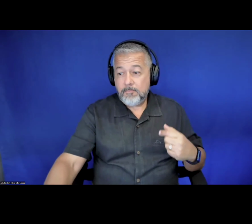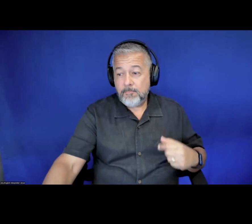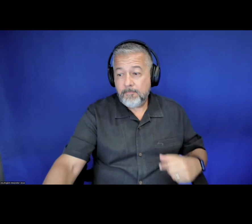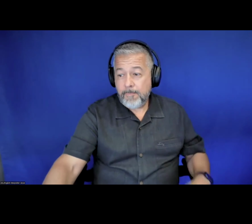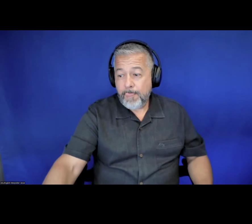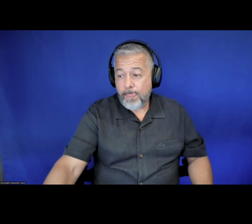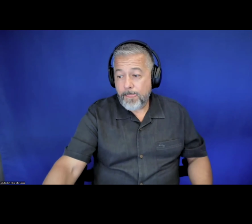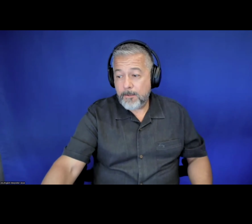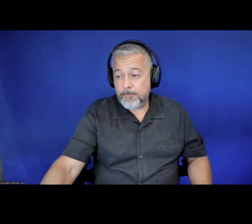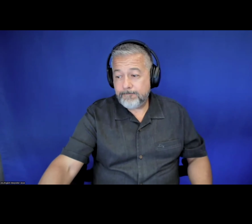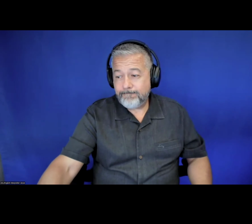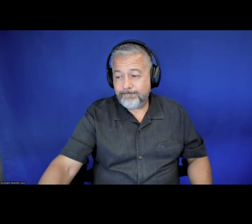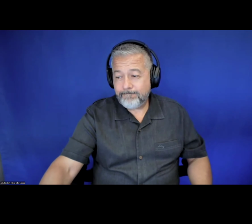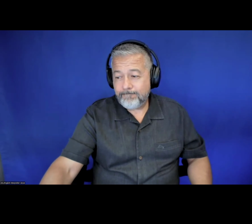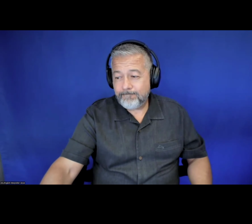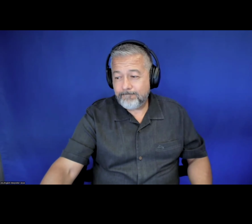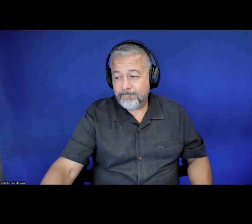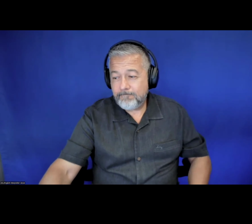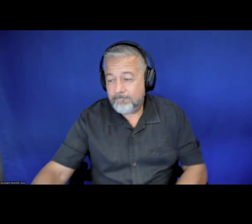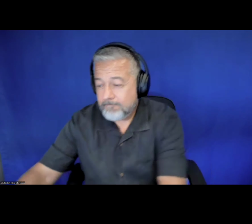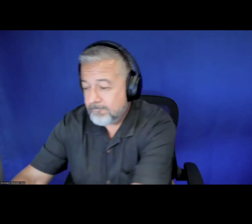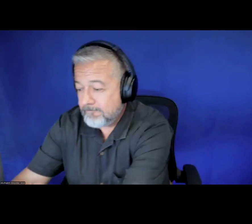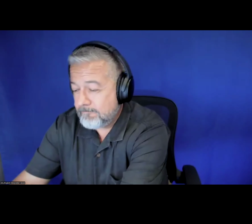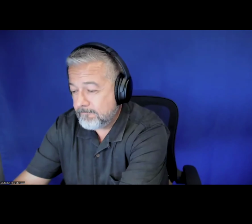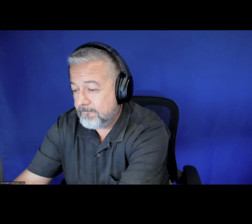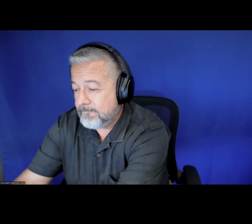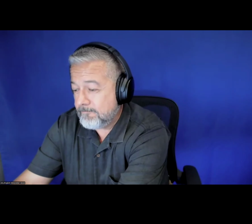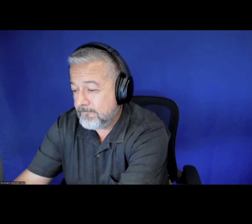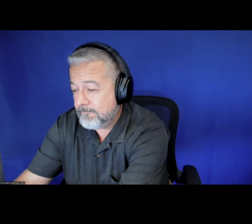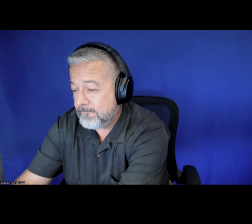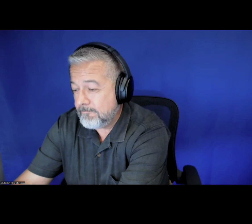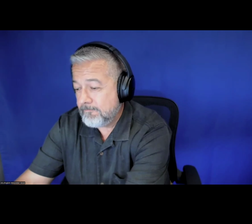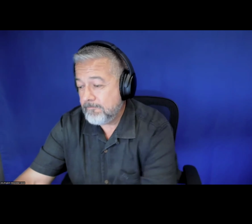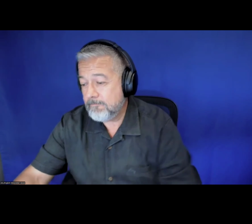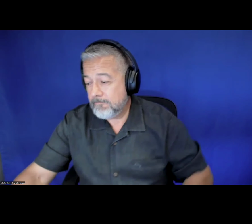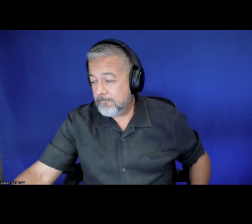queuing it up. Sorry about that. You're faster than me.